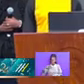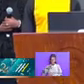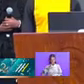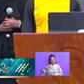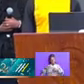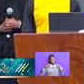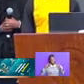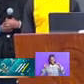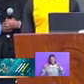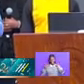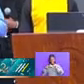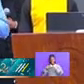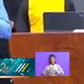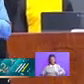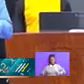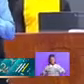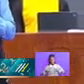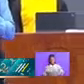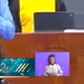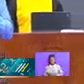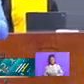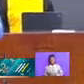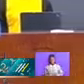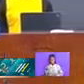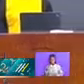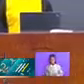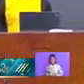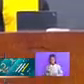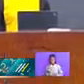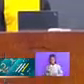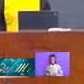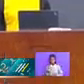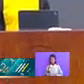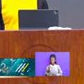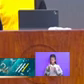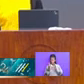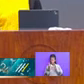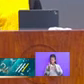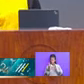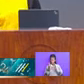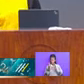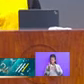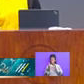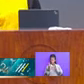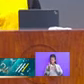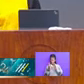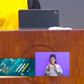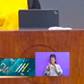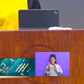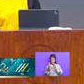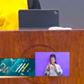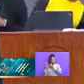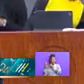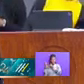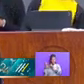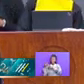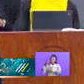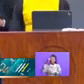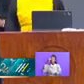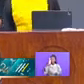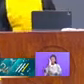Mega in life so therefore if you are here and you expecting